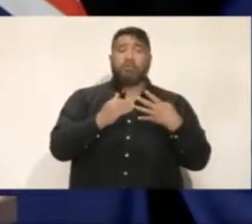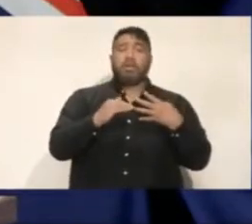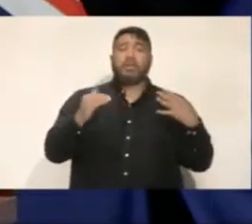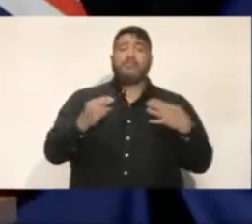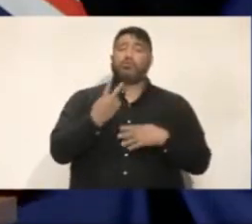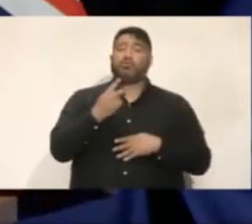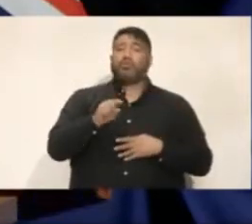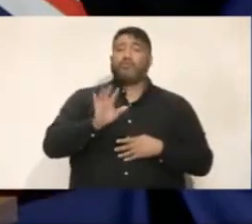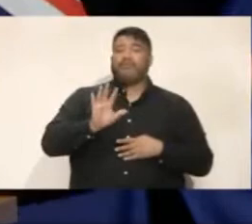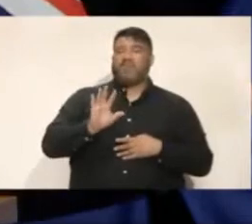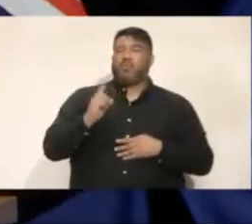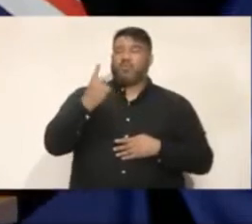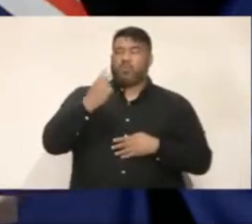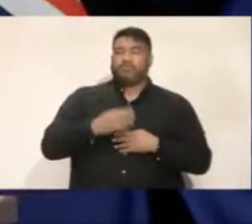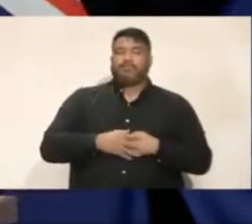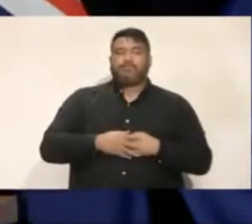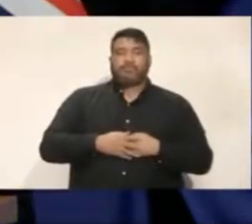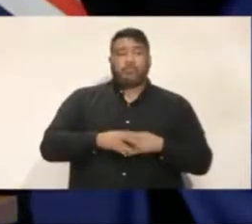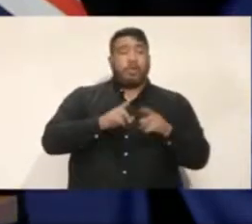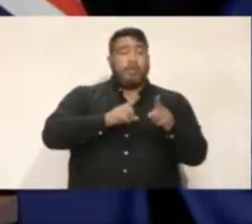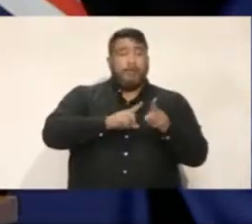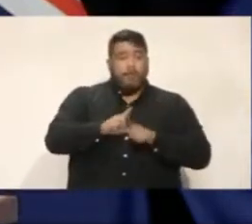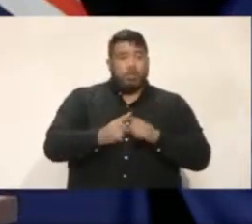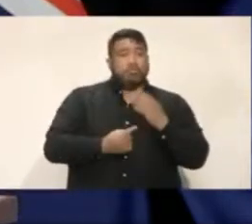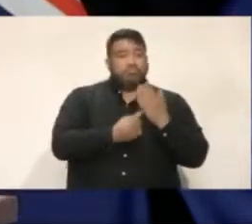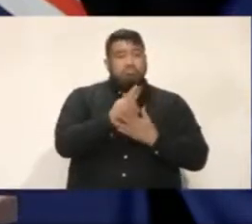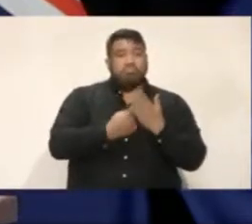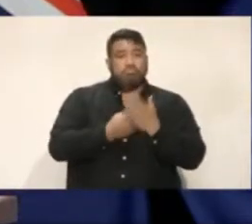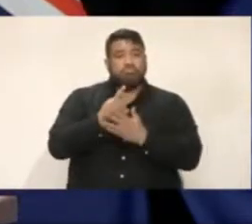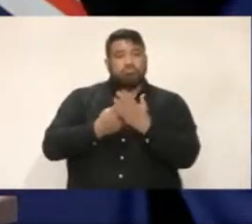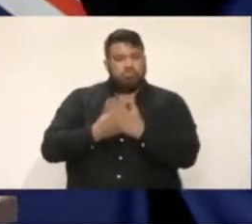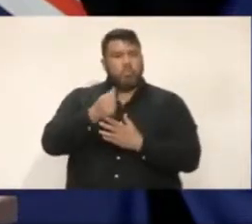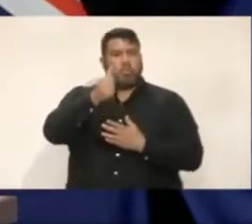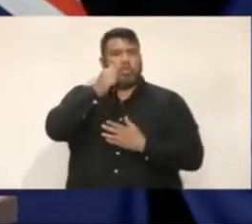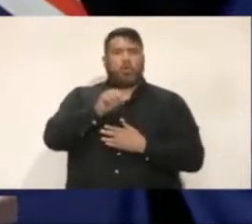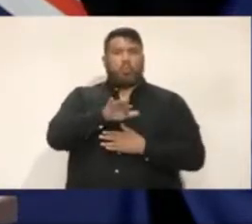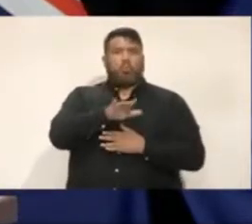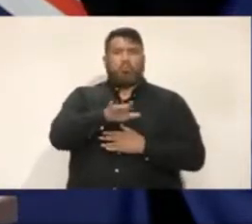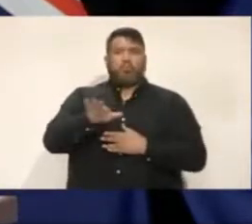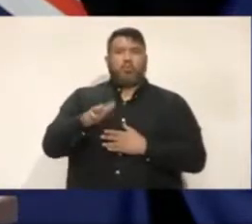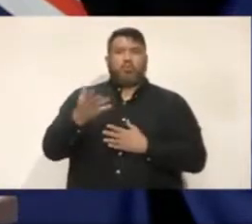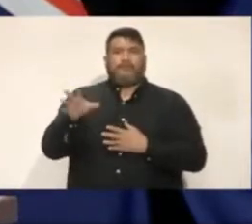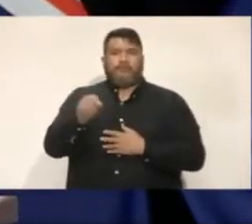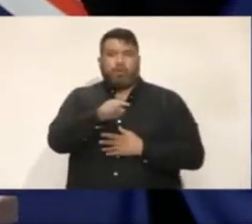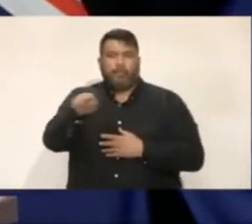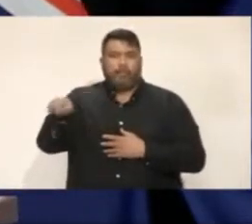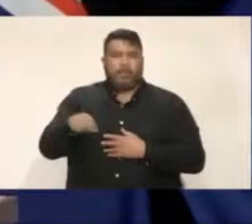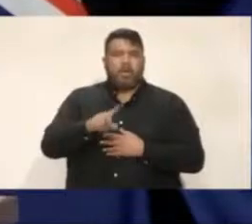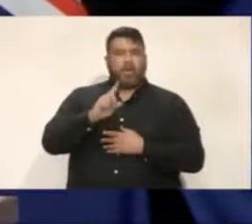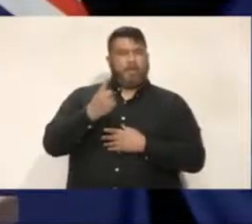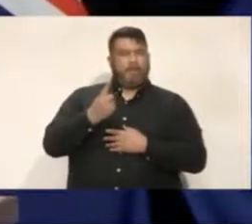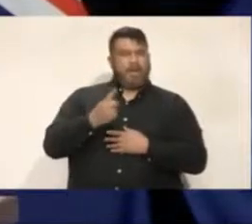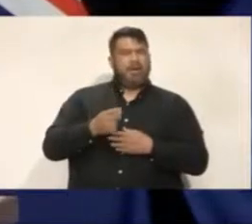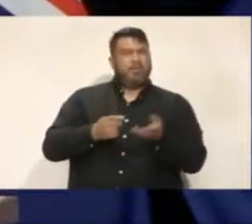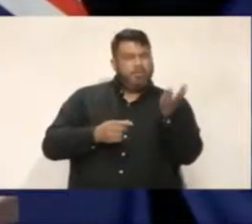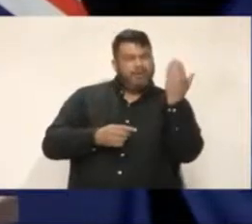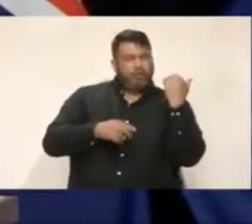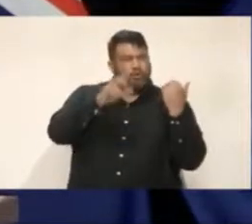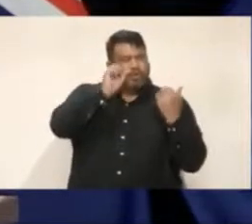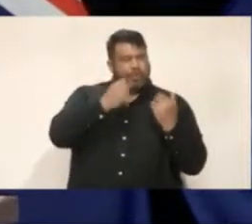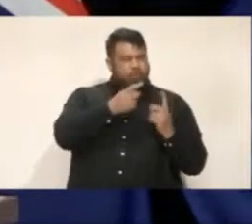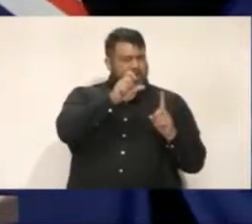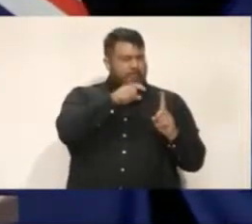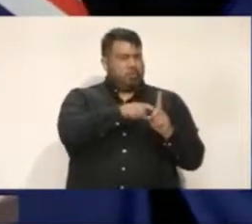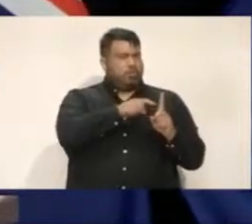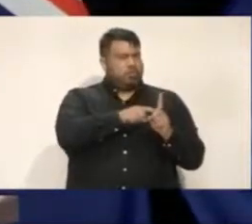there was one just prior to moving into that alert level. This is a case that while it has been genomically linked, we have not yet